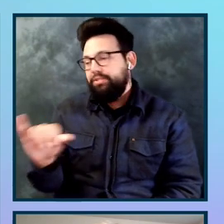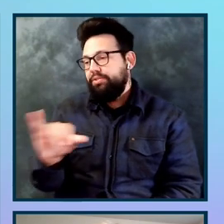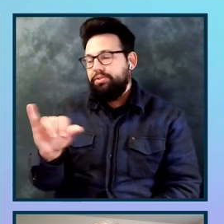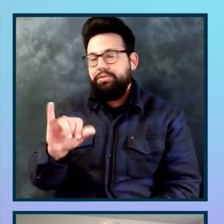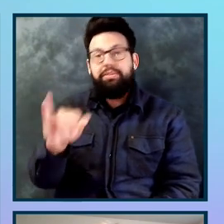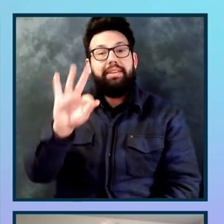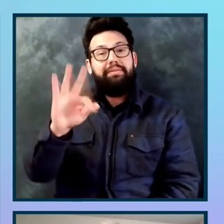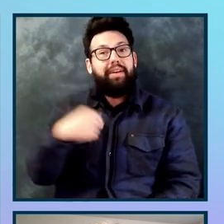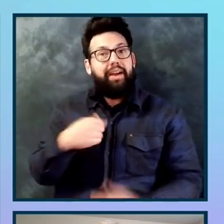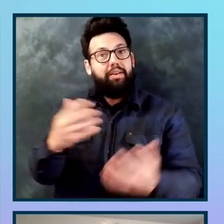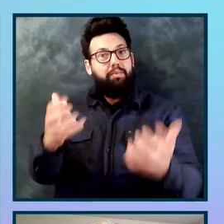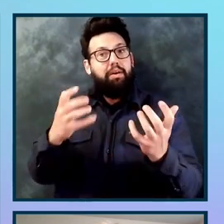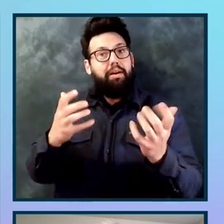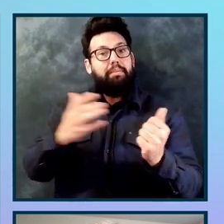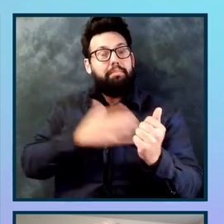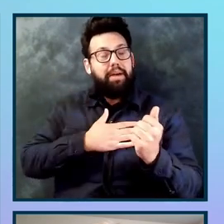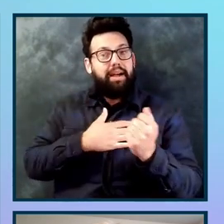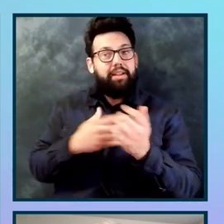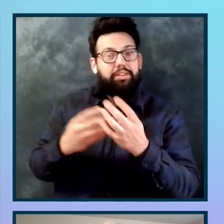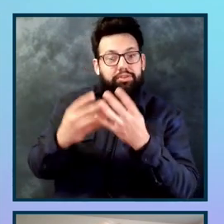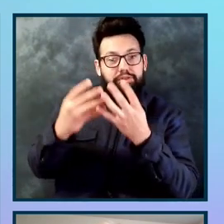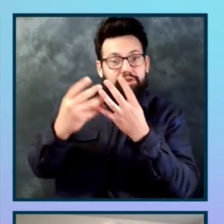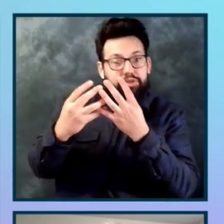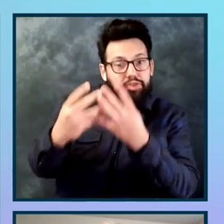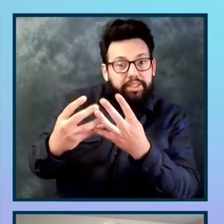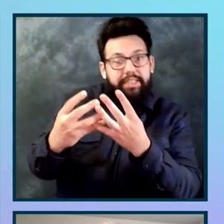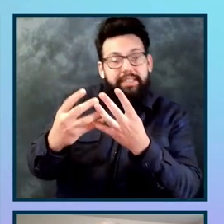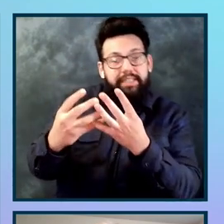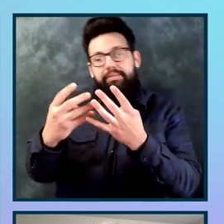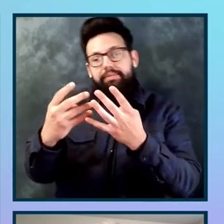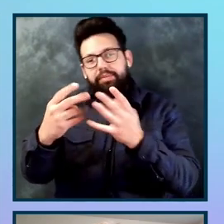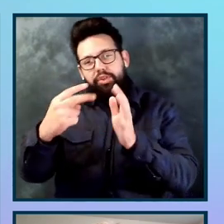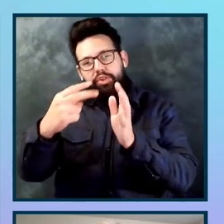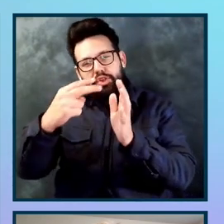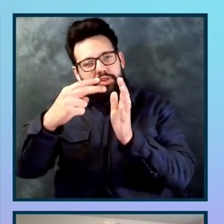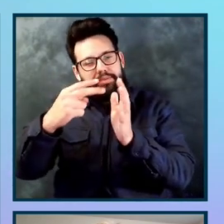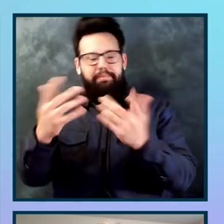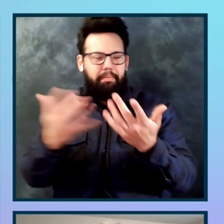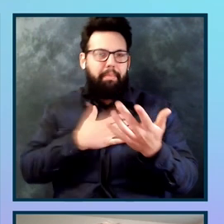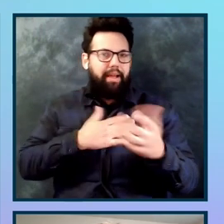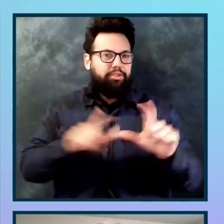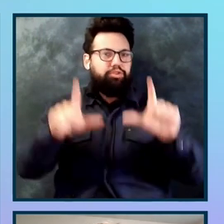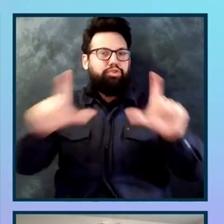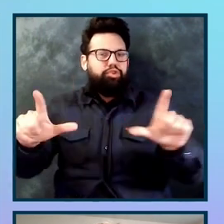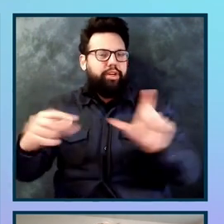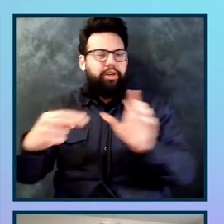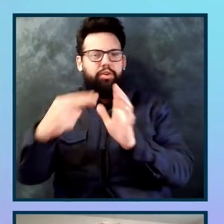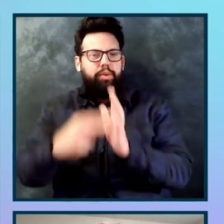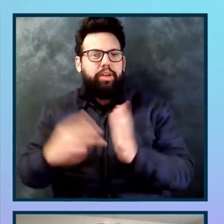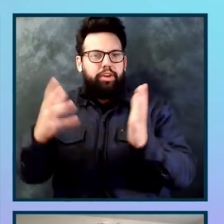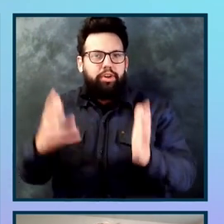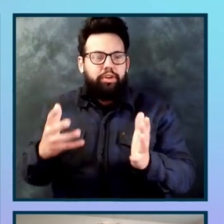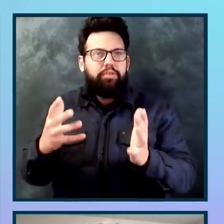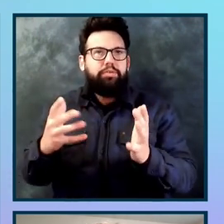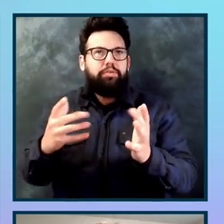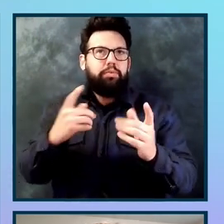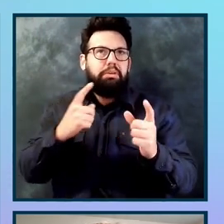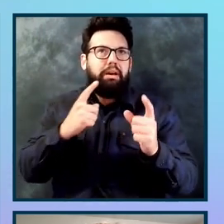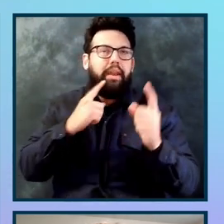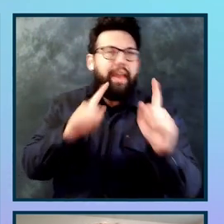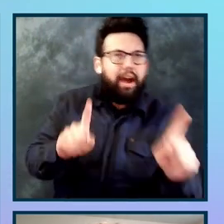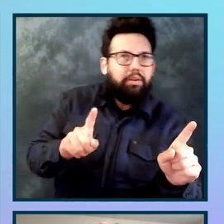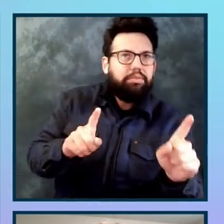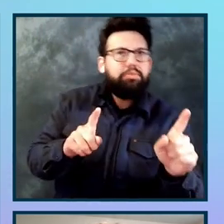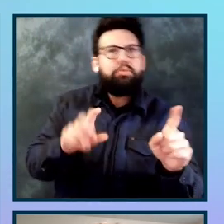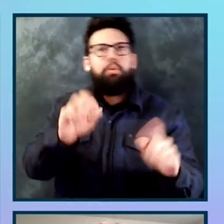have my screen reader announce or not announce certain content, you know, that isn't necessarily AI, but it